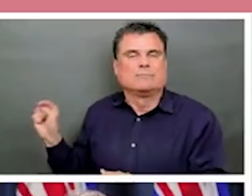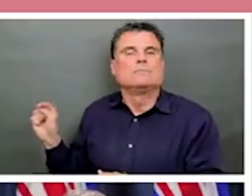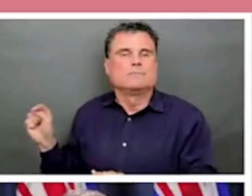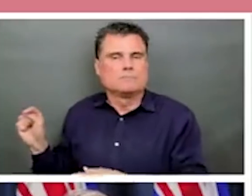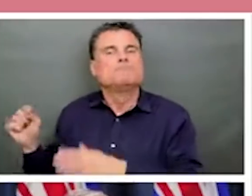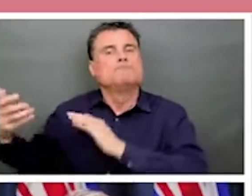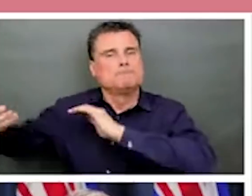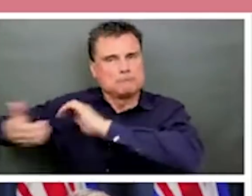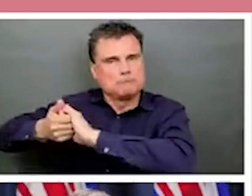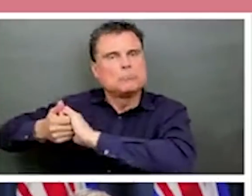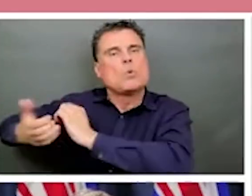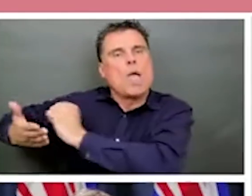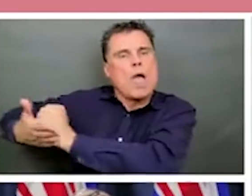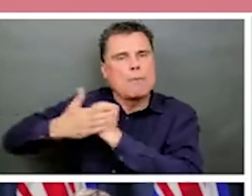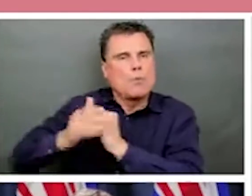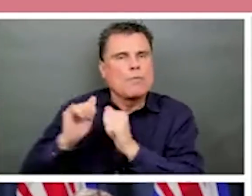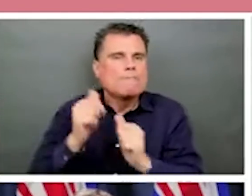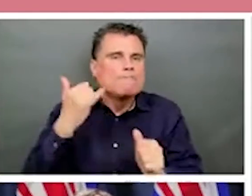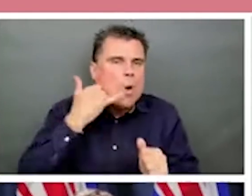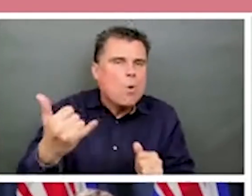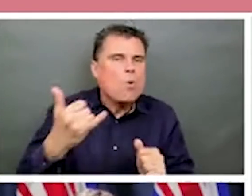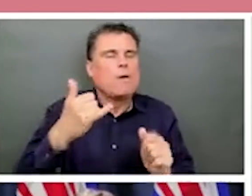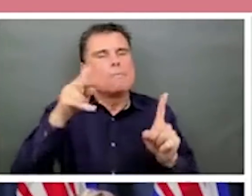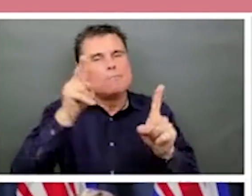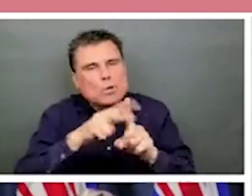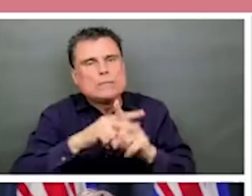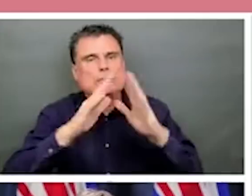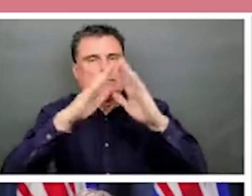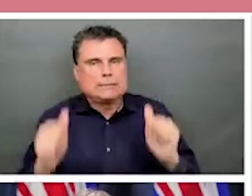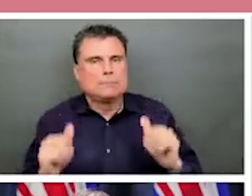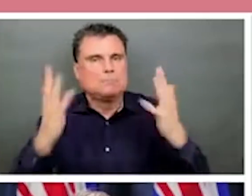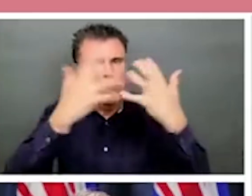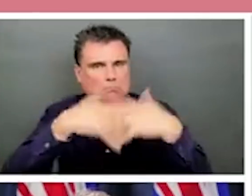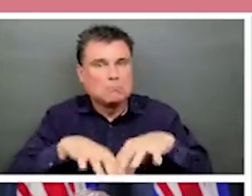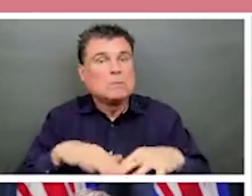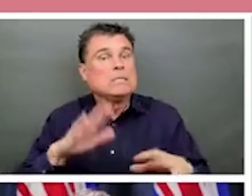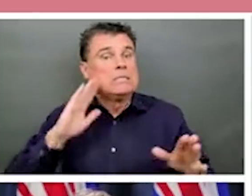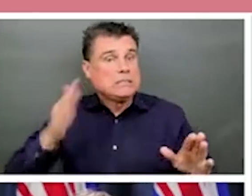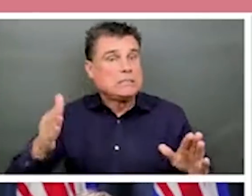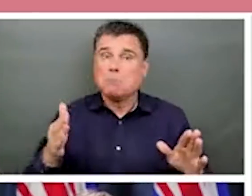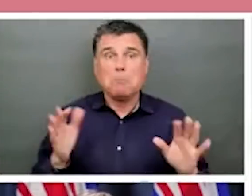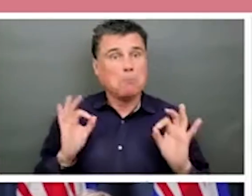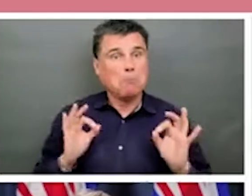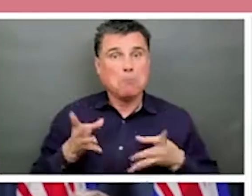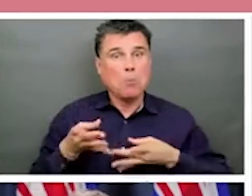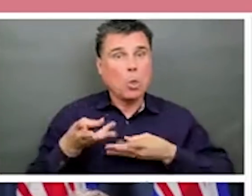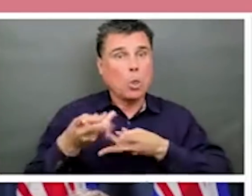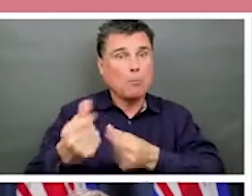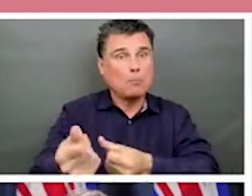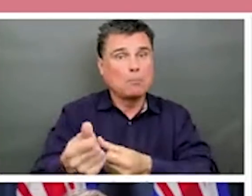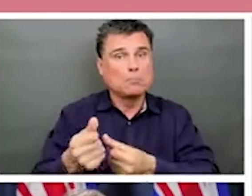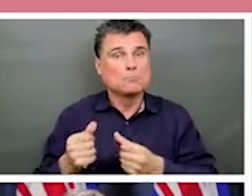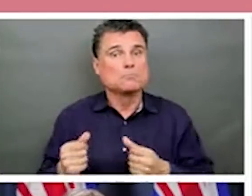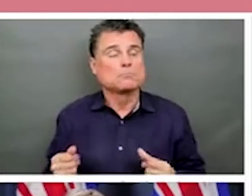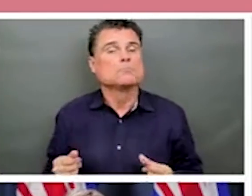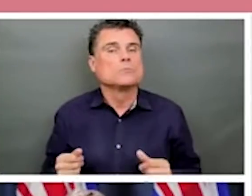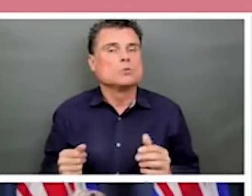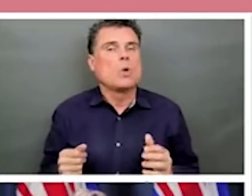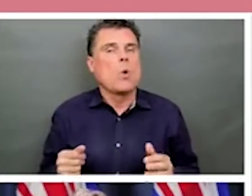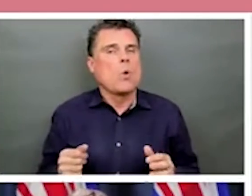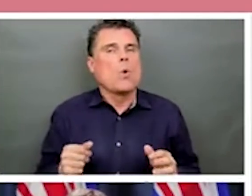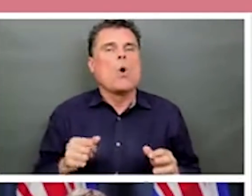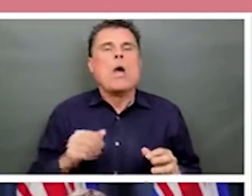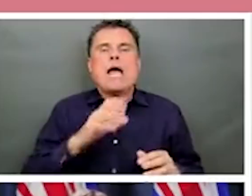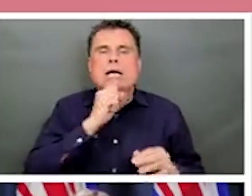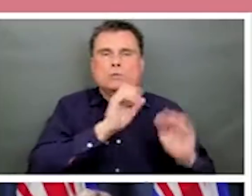last week and this week, and yet we're scheduling even more people every day. So segmentation of the age group seems, you